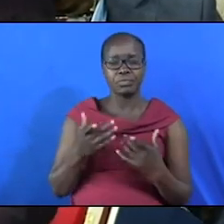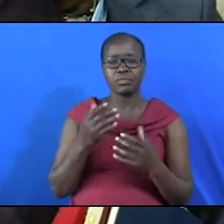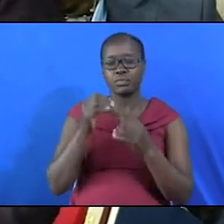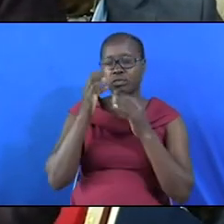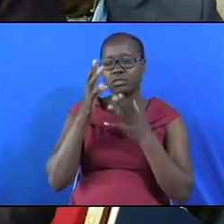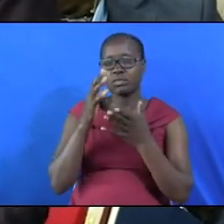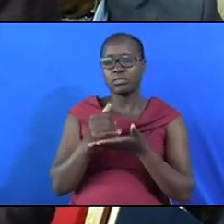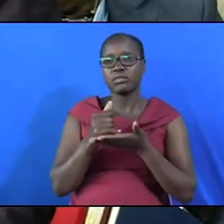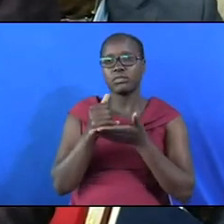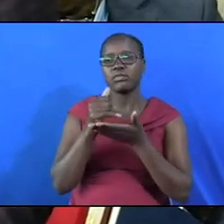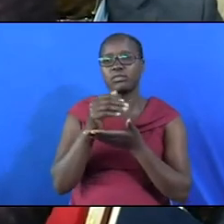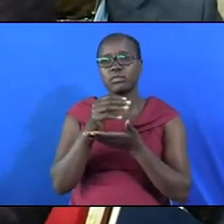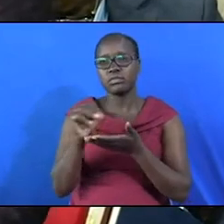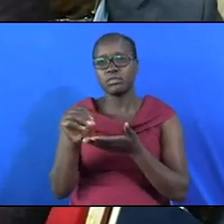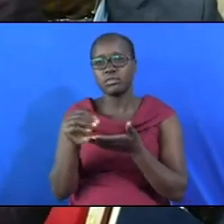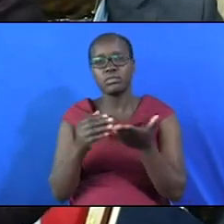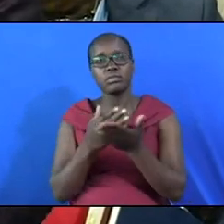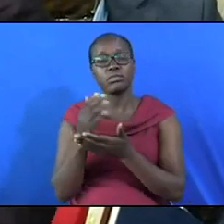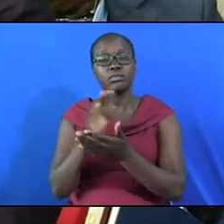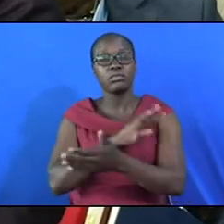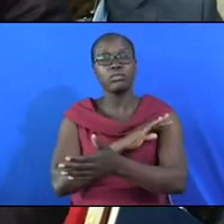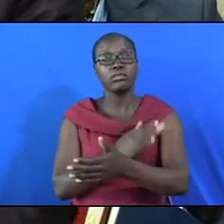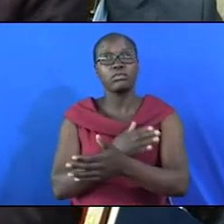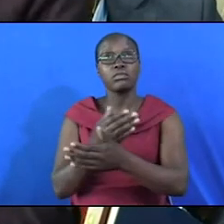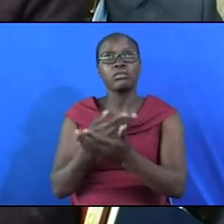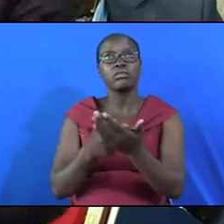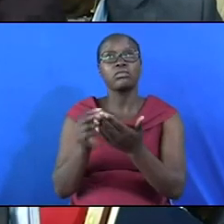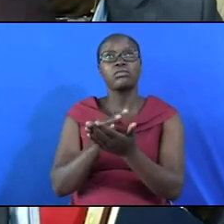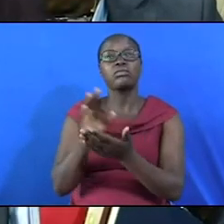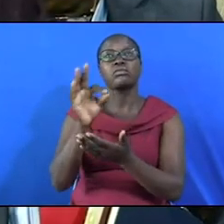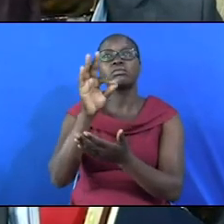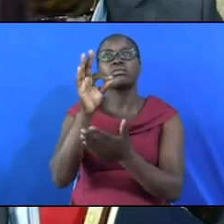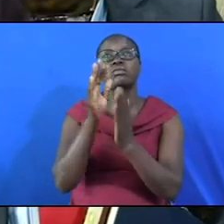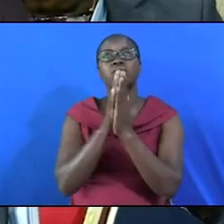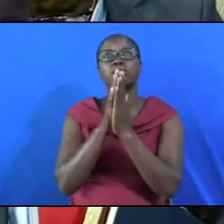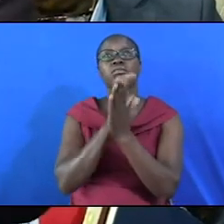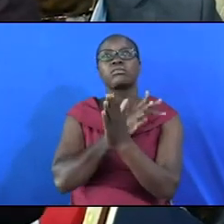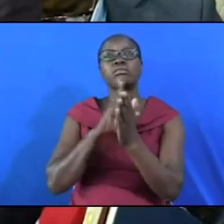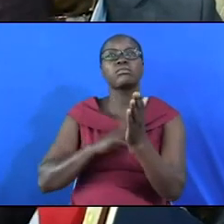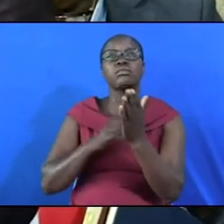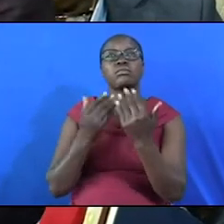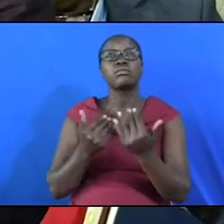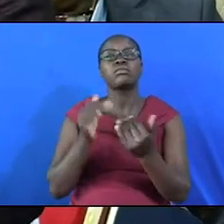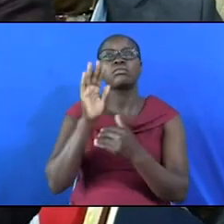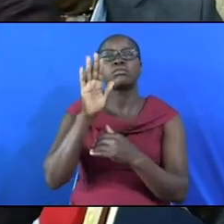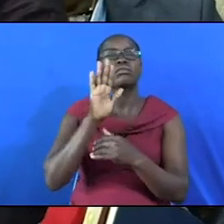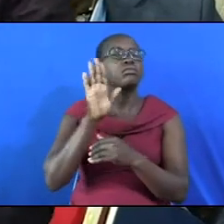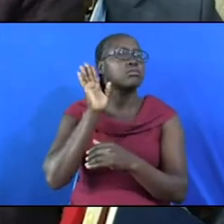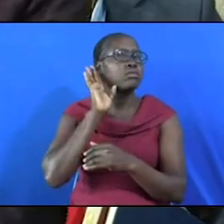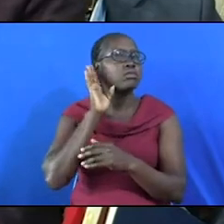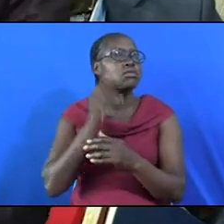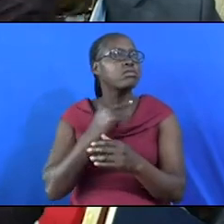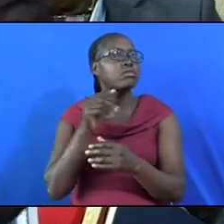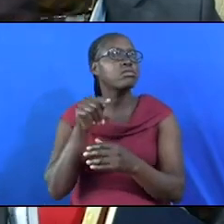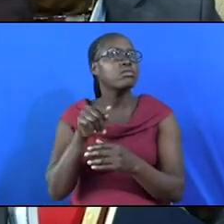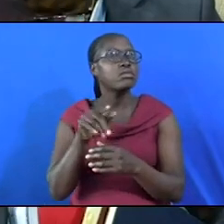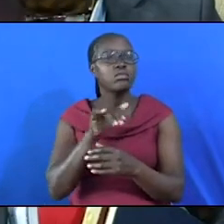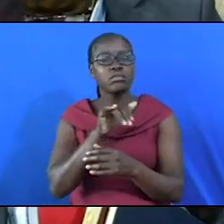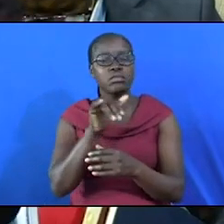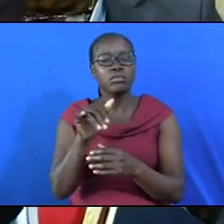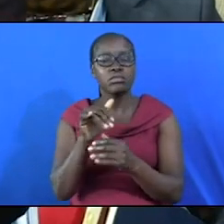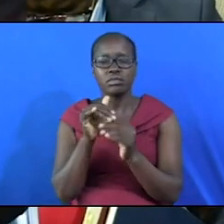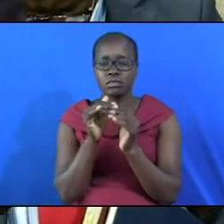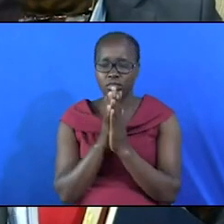be able to come through for them. Through the power of the Spirit, I pray, Lord, that your children who are listening to this voice, that those who